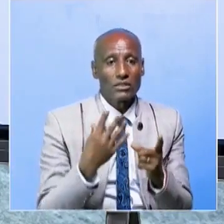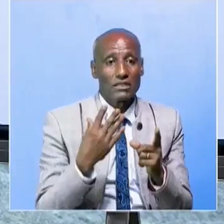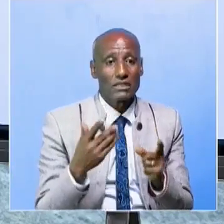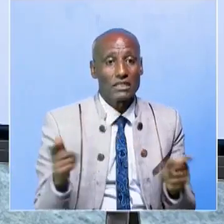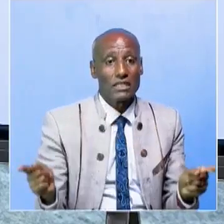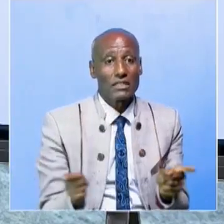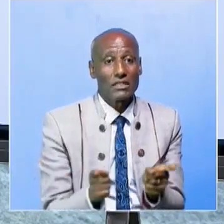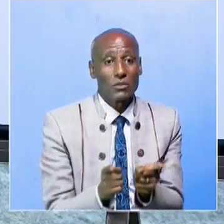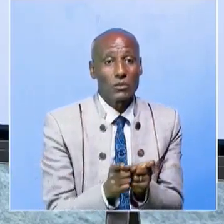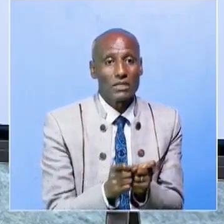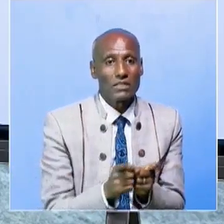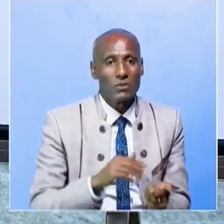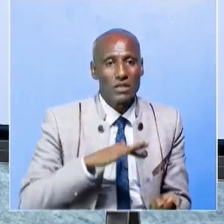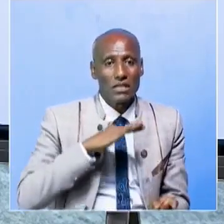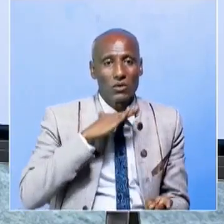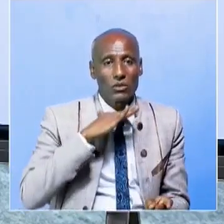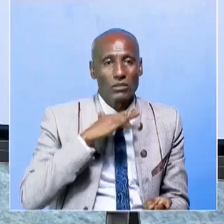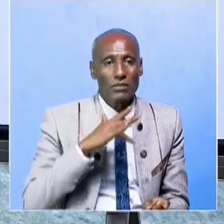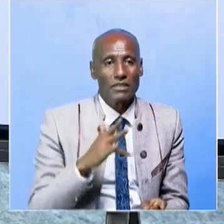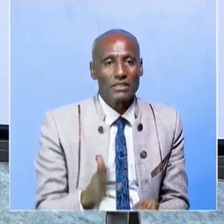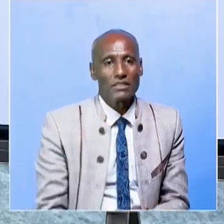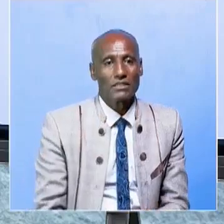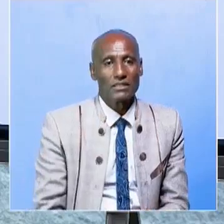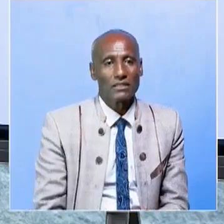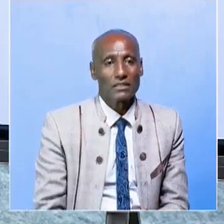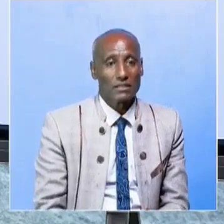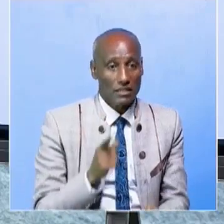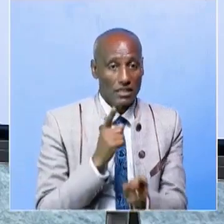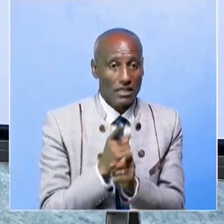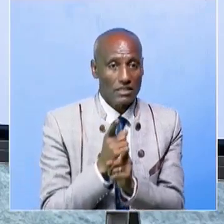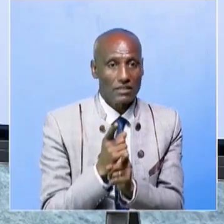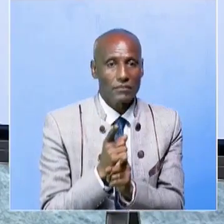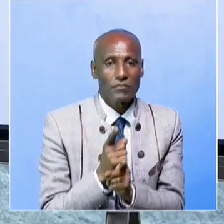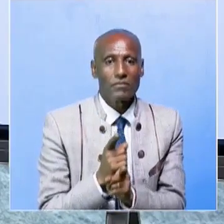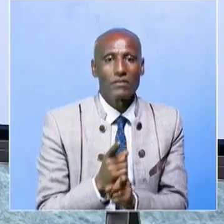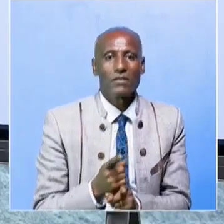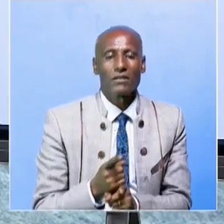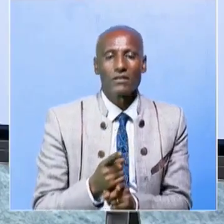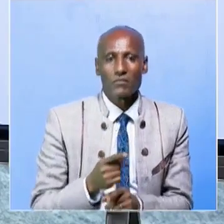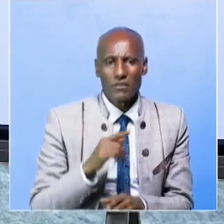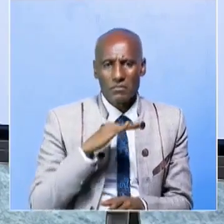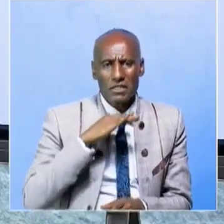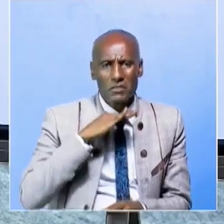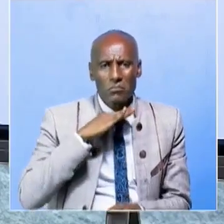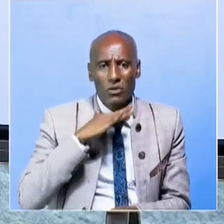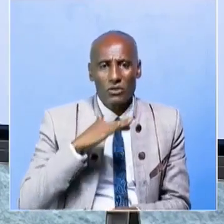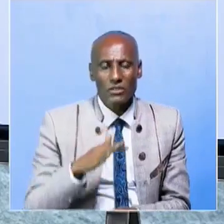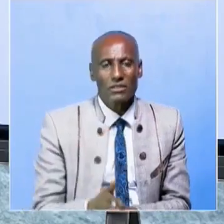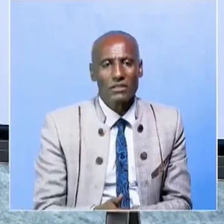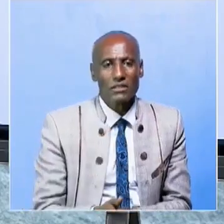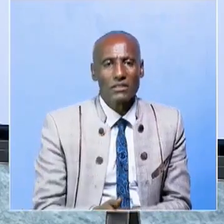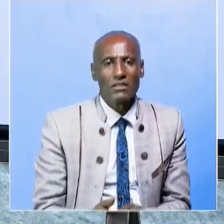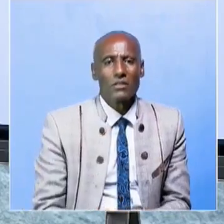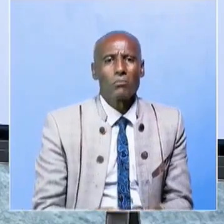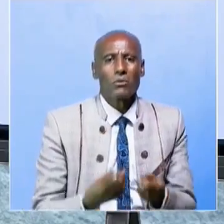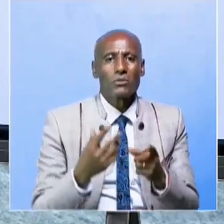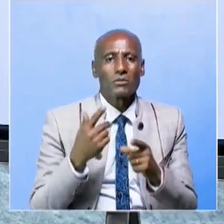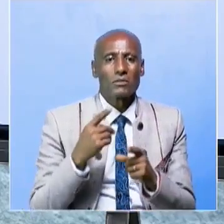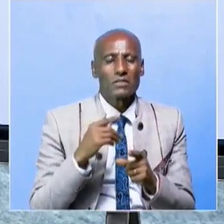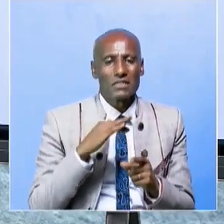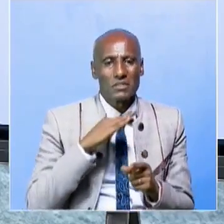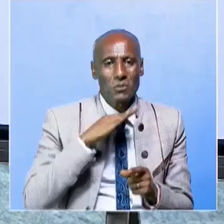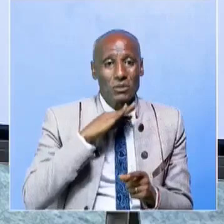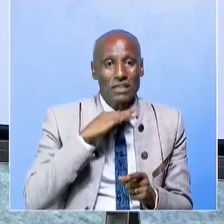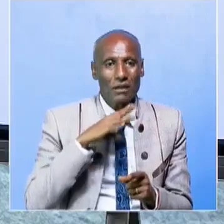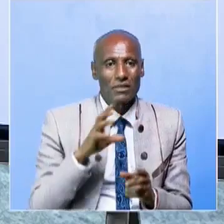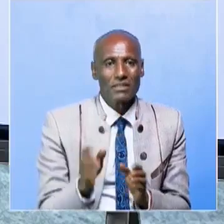with contaminate. Pollution, contaminate, right? If we say something is polluted, then it's most probably